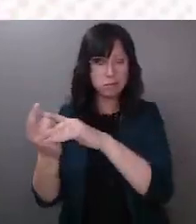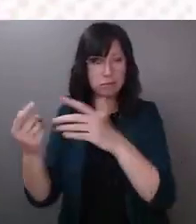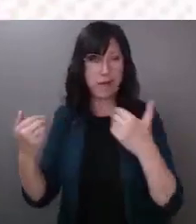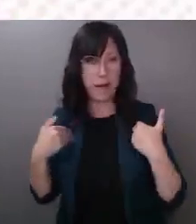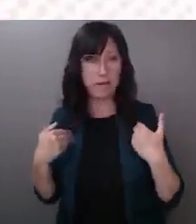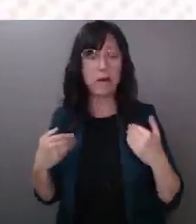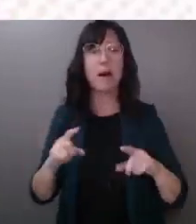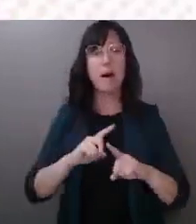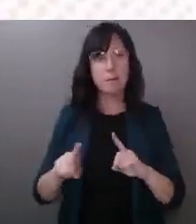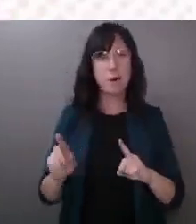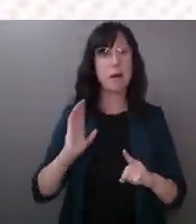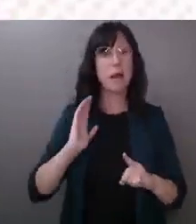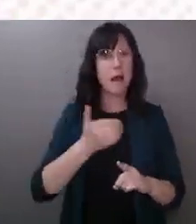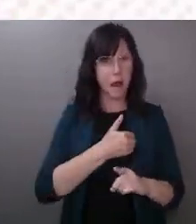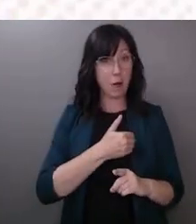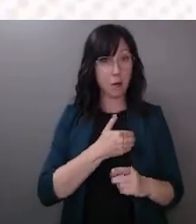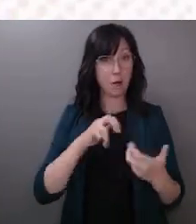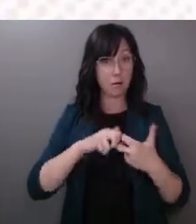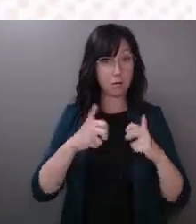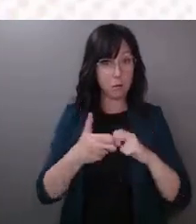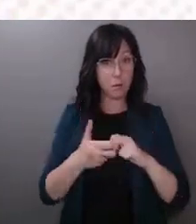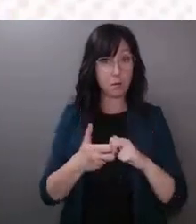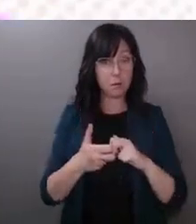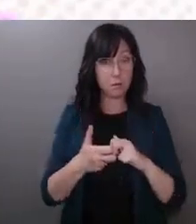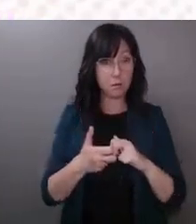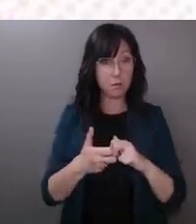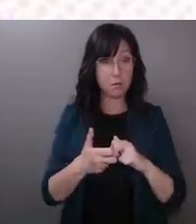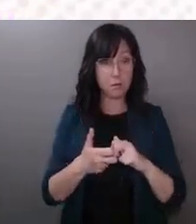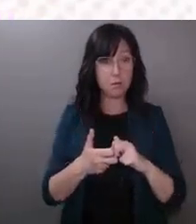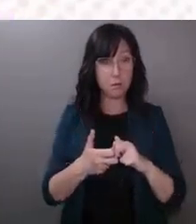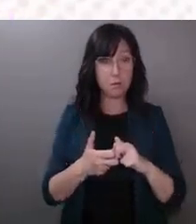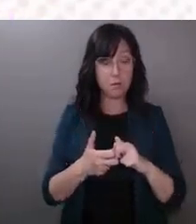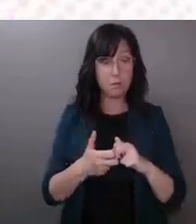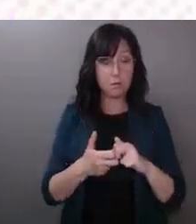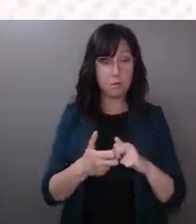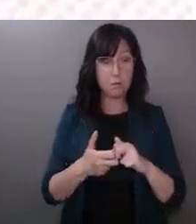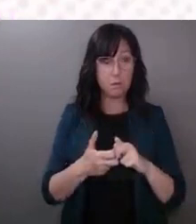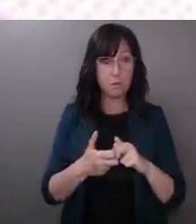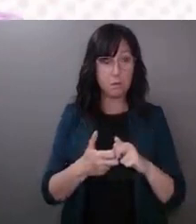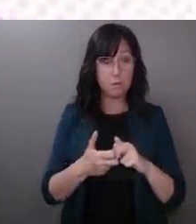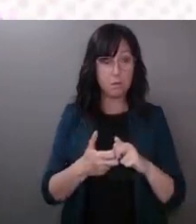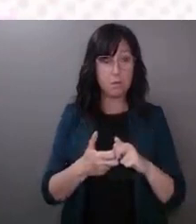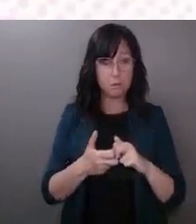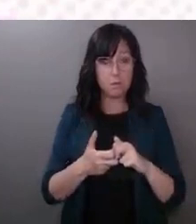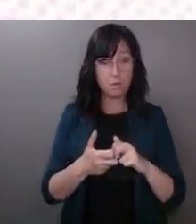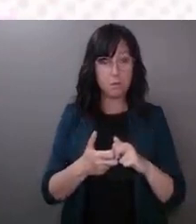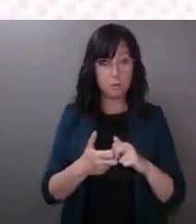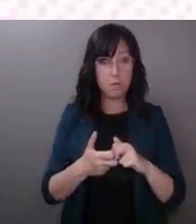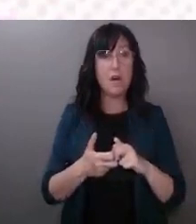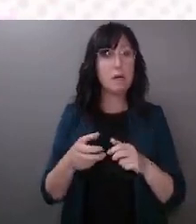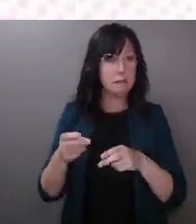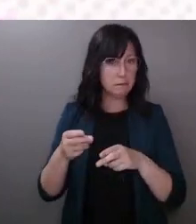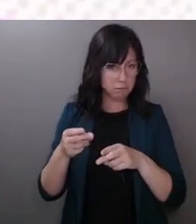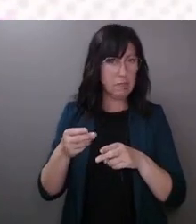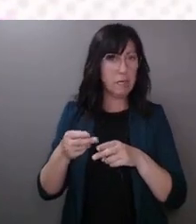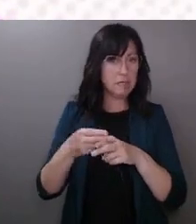we have, at least now, we just finished to work on the medium fix, but the final fix is